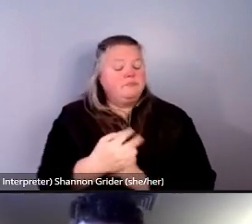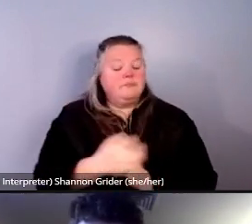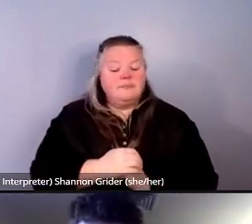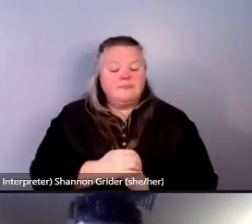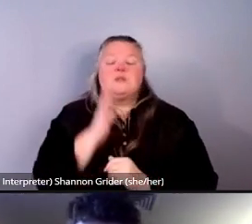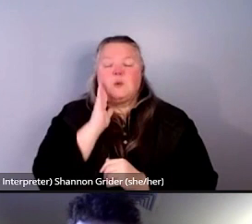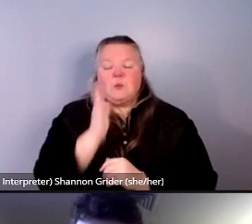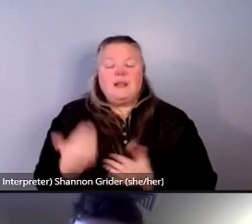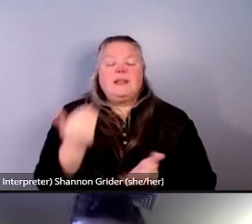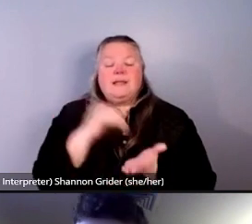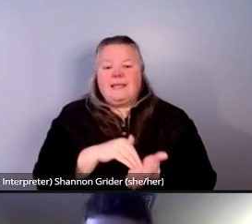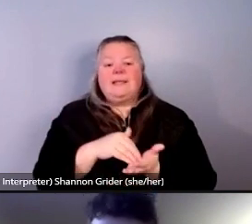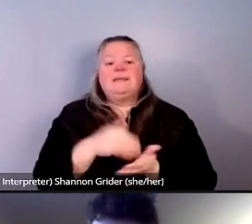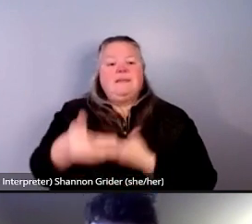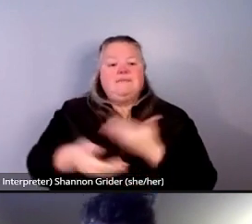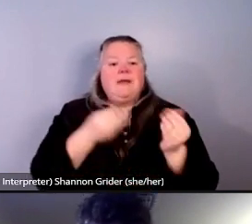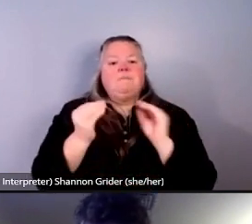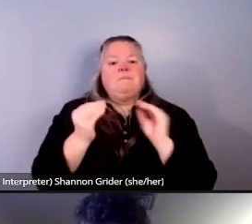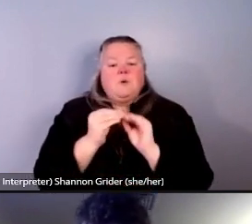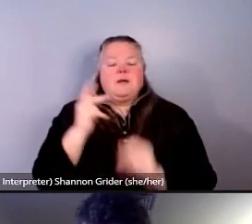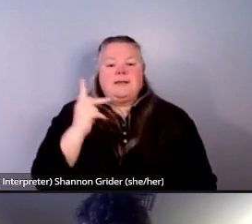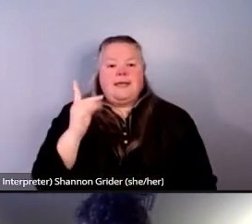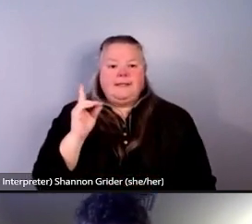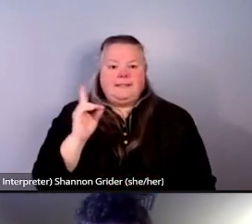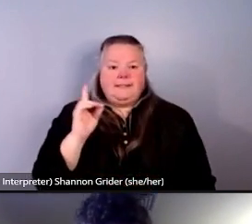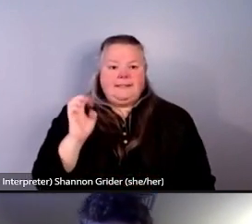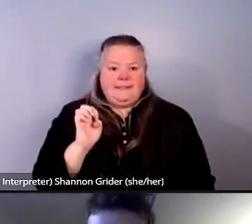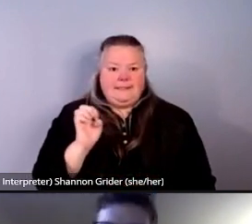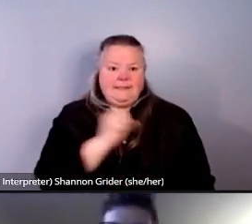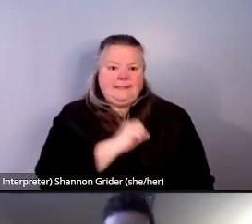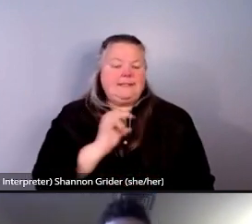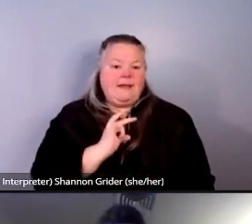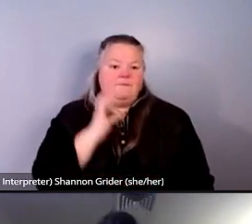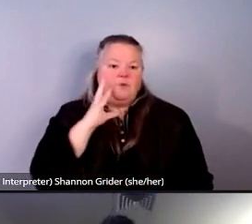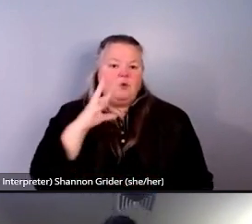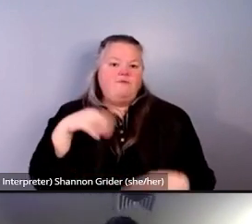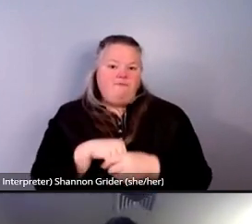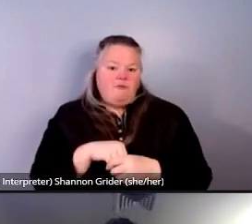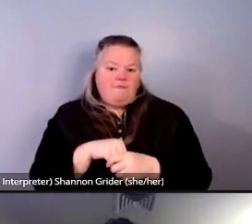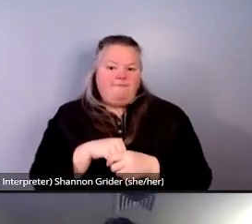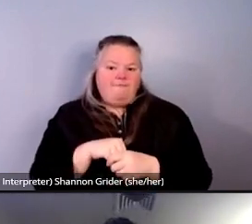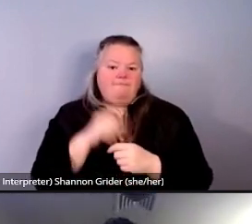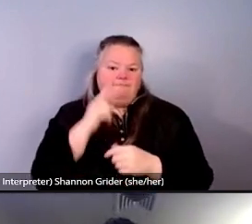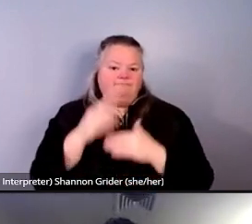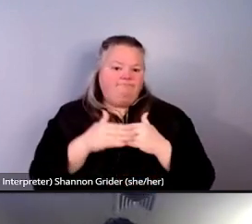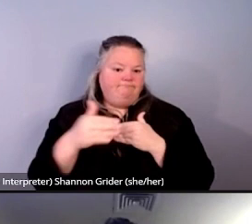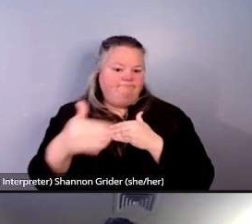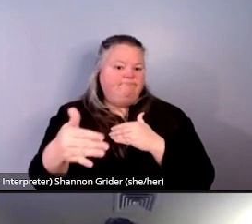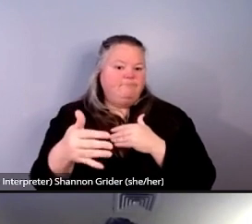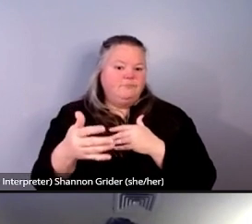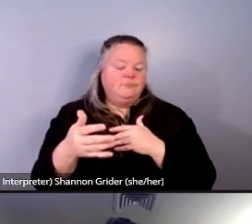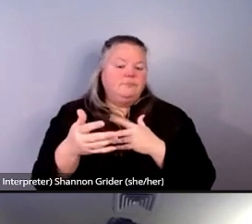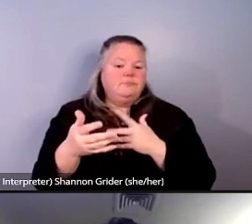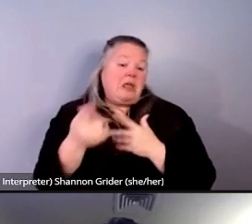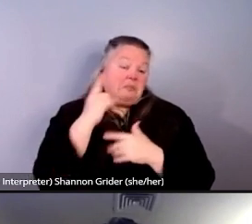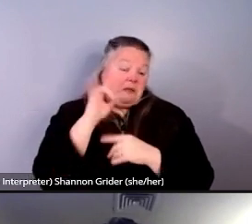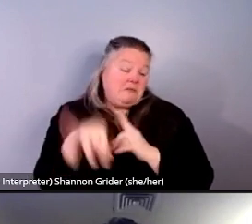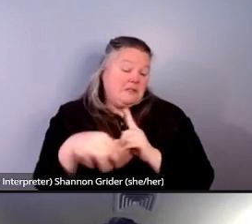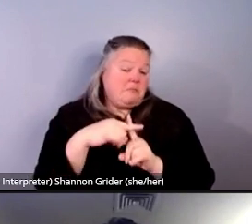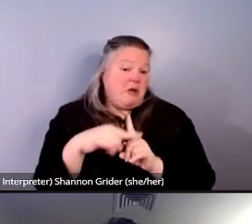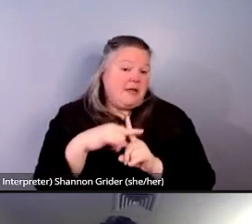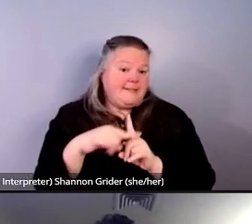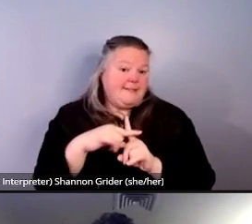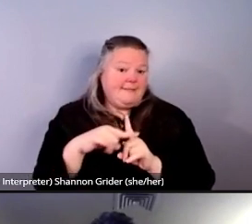be inviting more KDE staff into the work moving forward. So we think that's a really